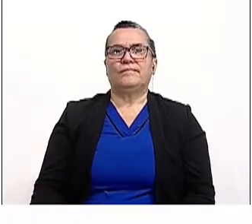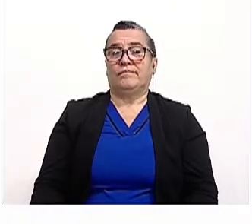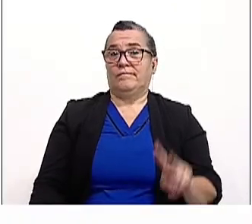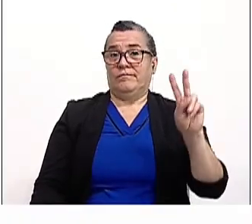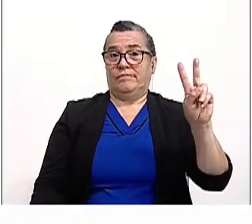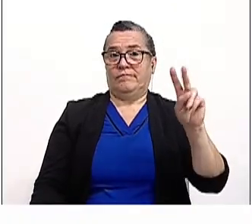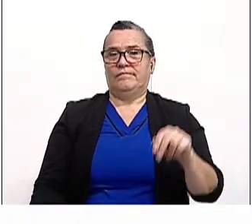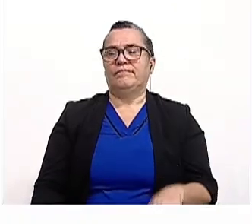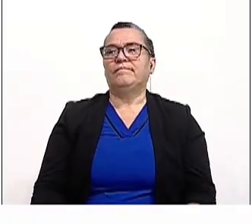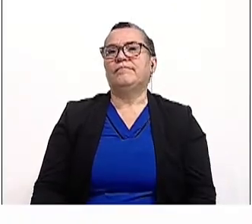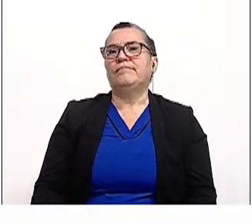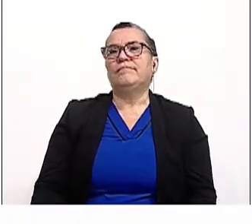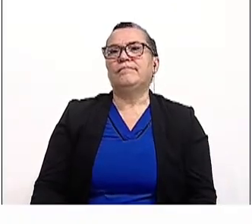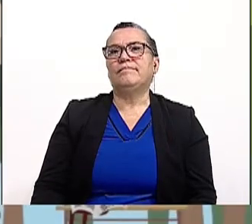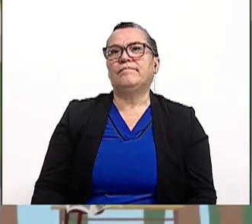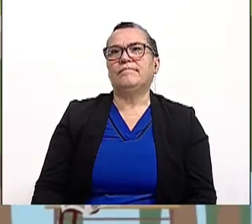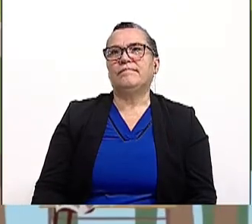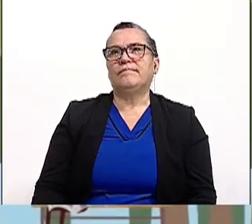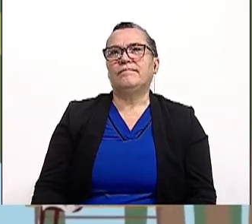2.